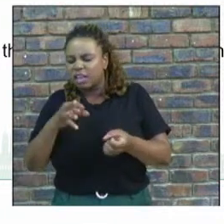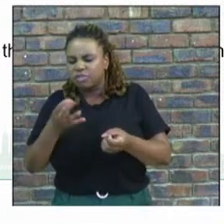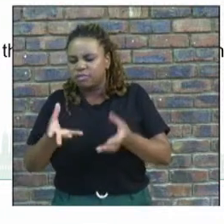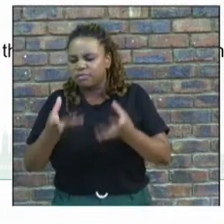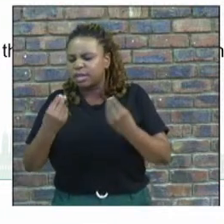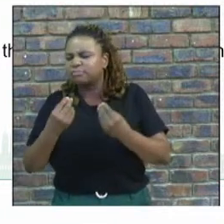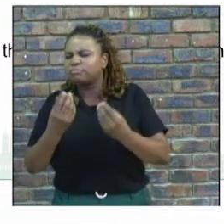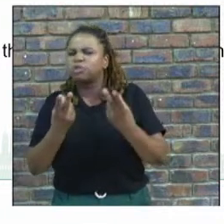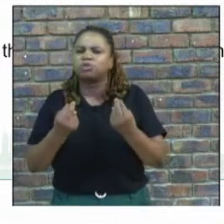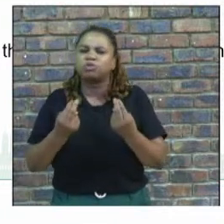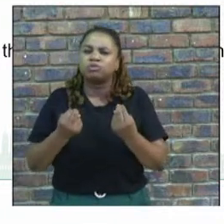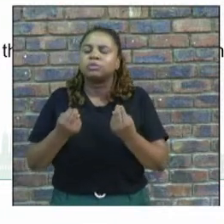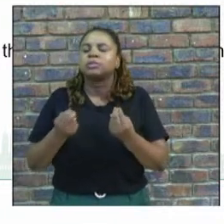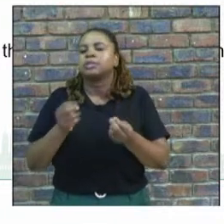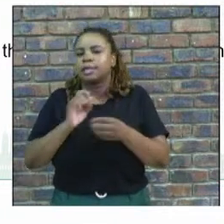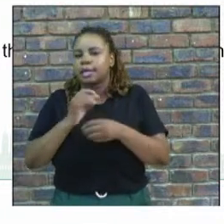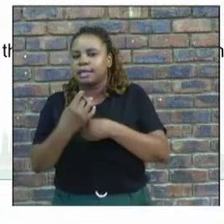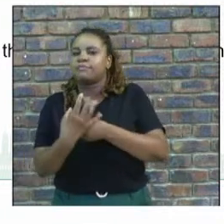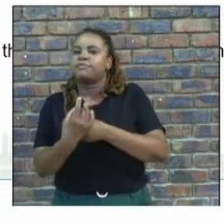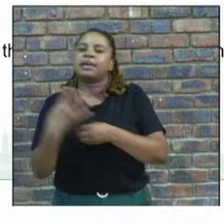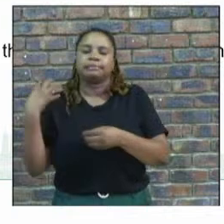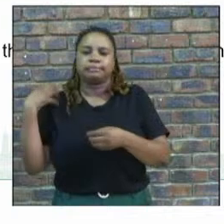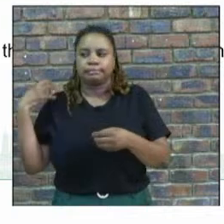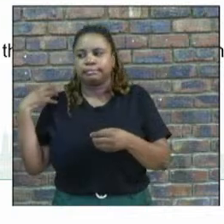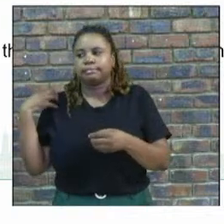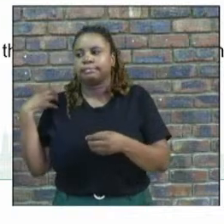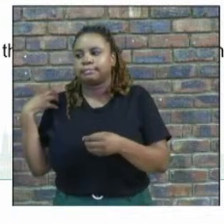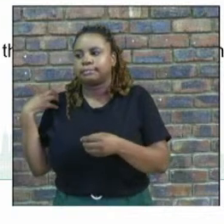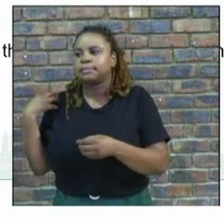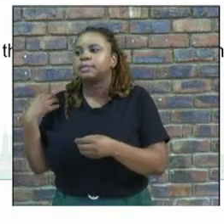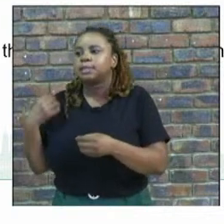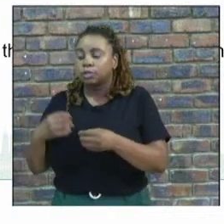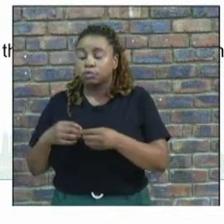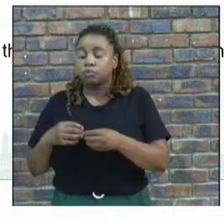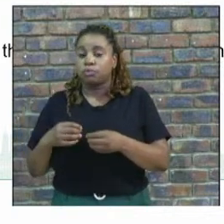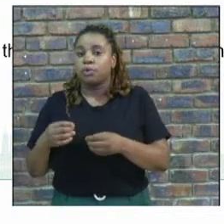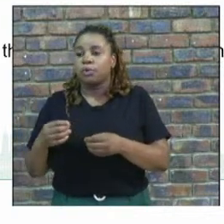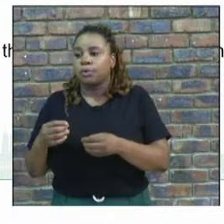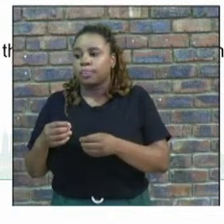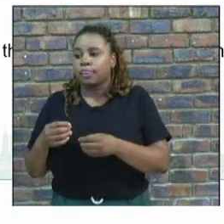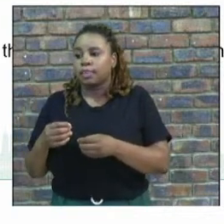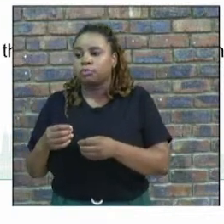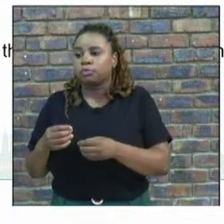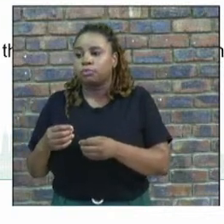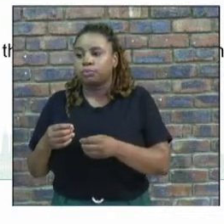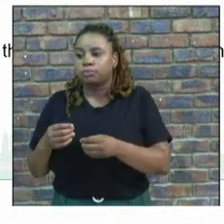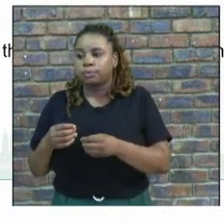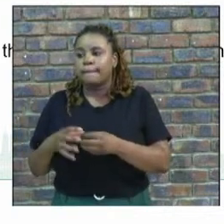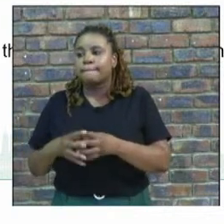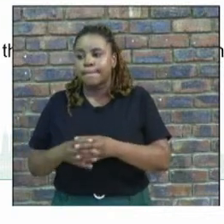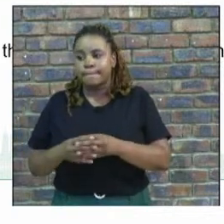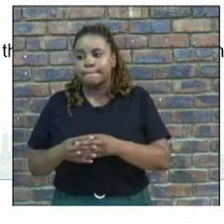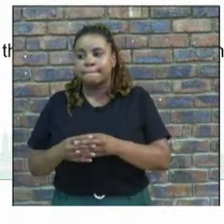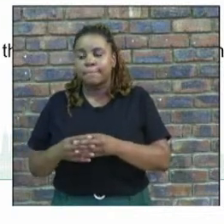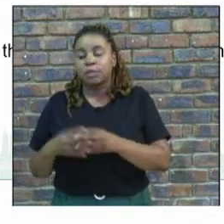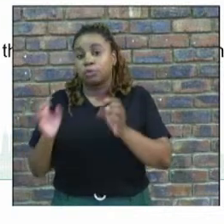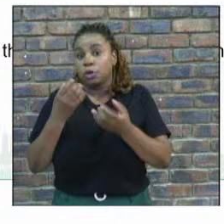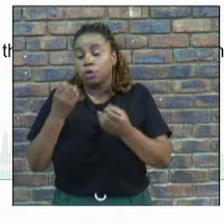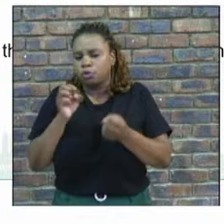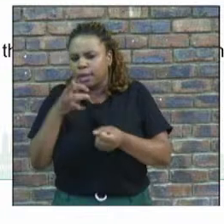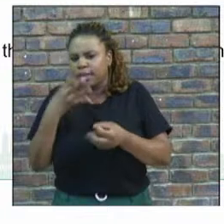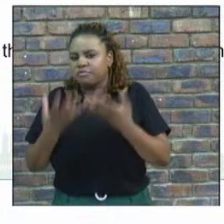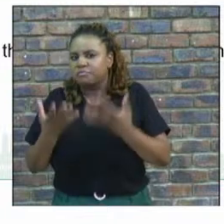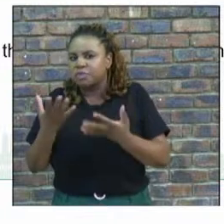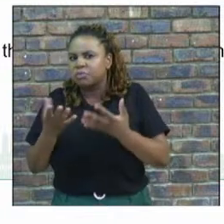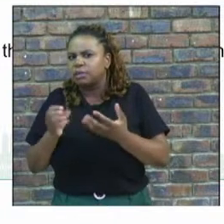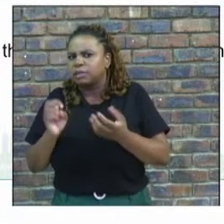I've indicated that we follow a transparent process, we do consult. So if there are any objection,